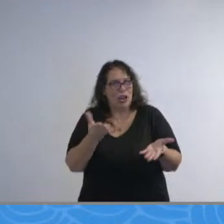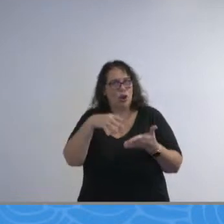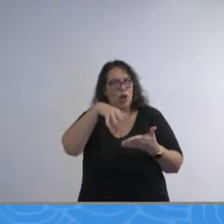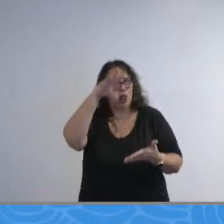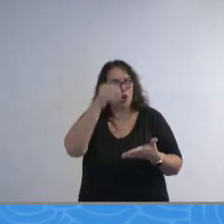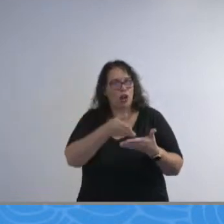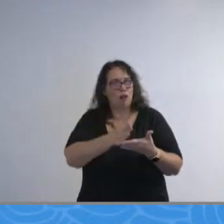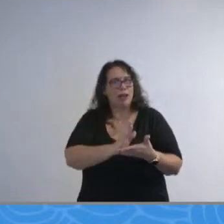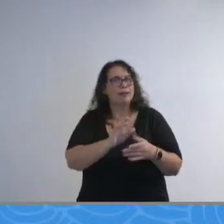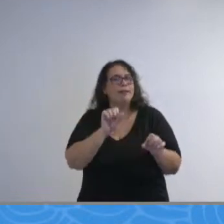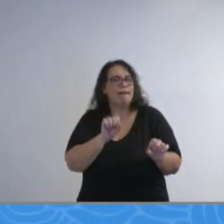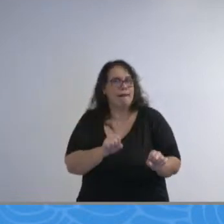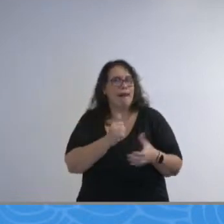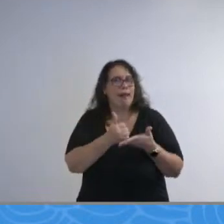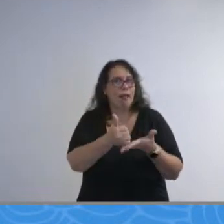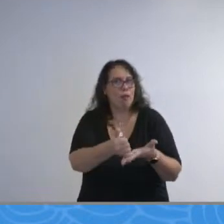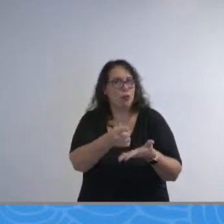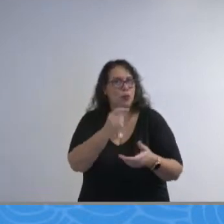with that.